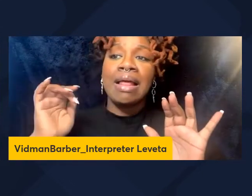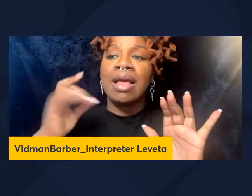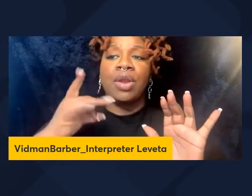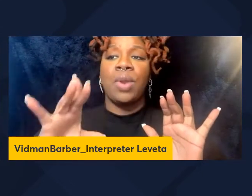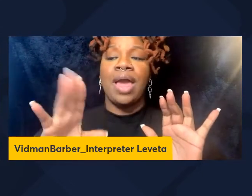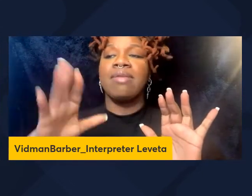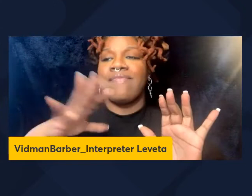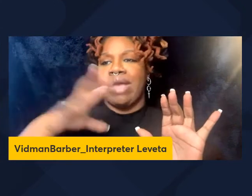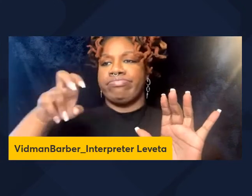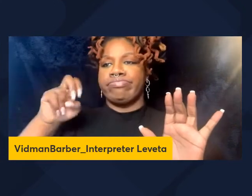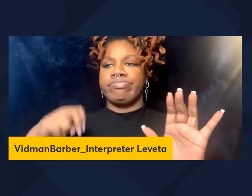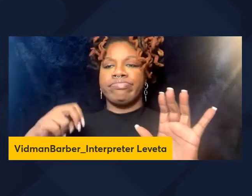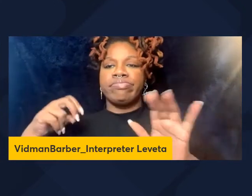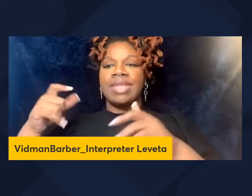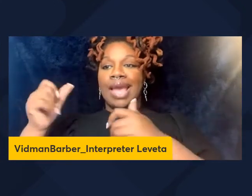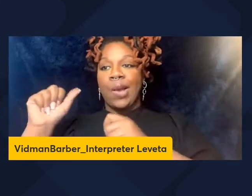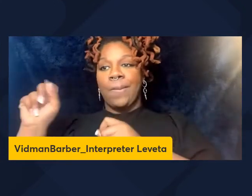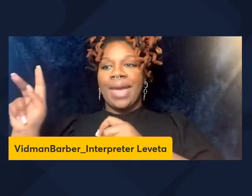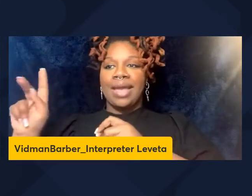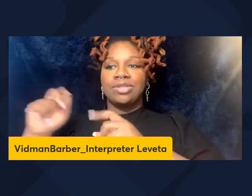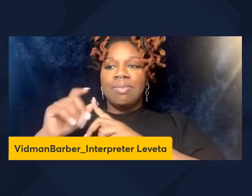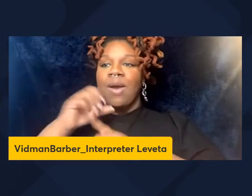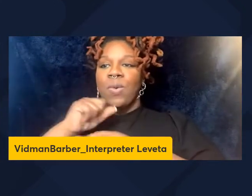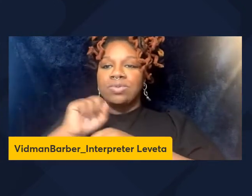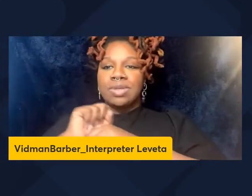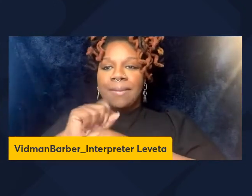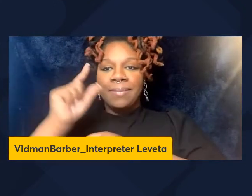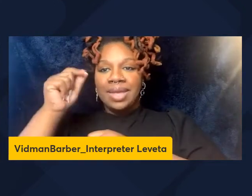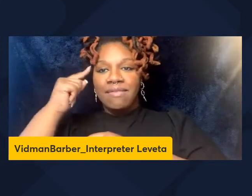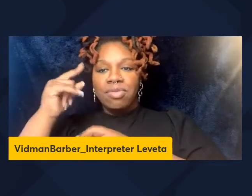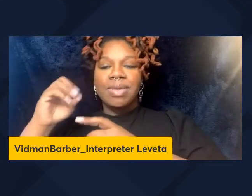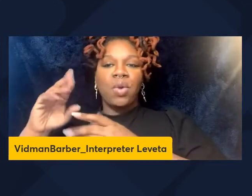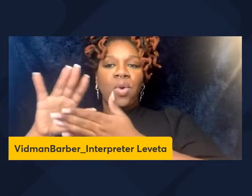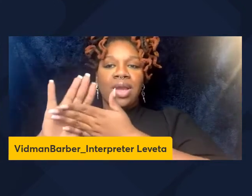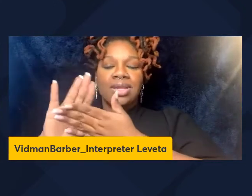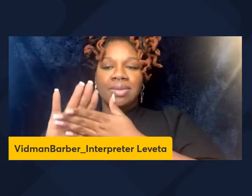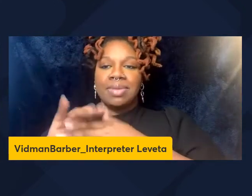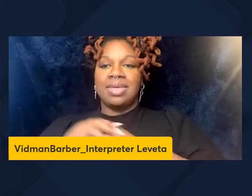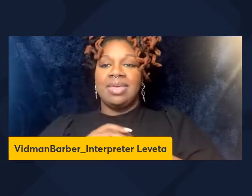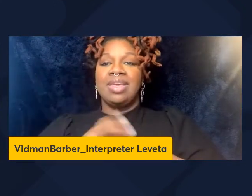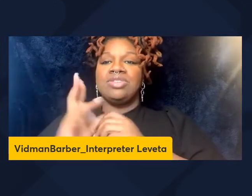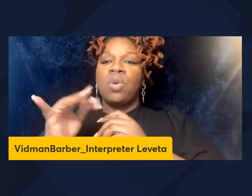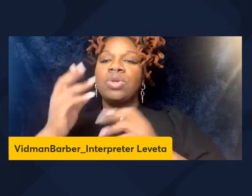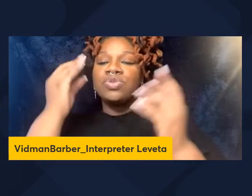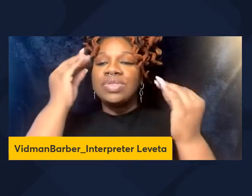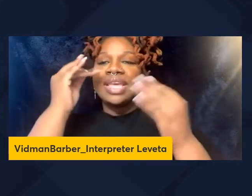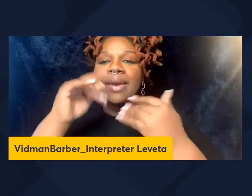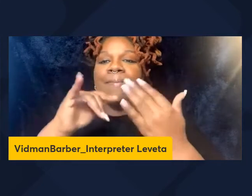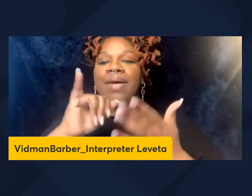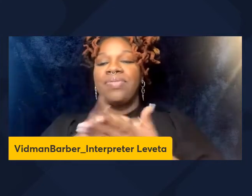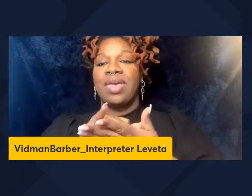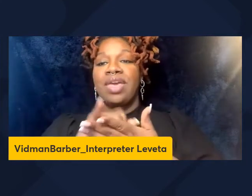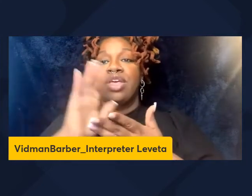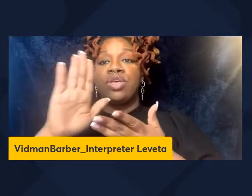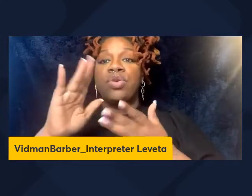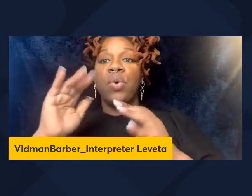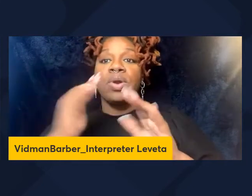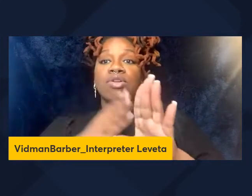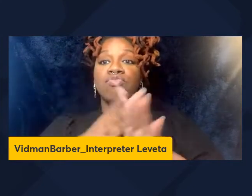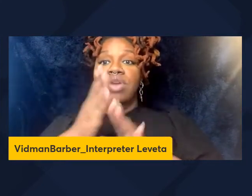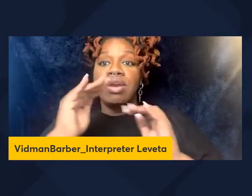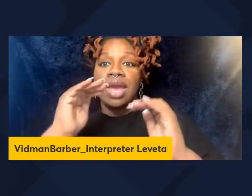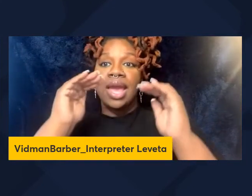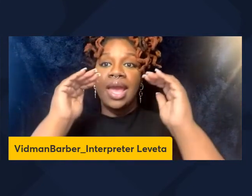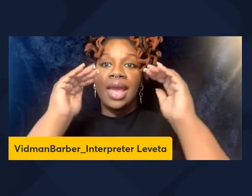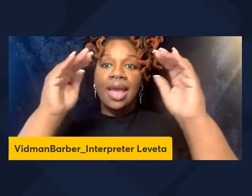that is also what I want to encourage you to be thinking about, is your career aspirations can be so much bigger than what you're seeing in yourself, but